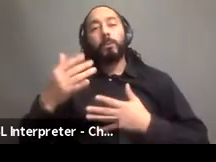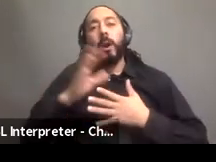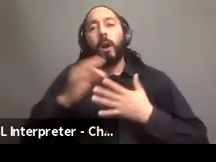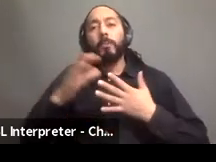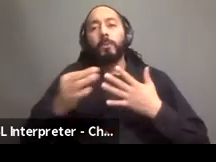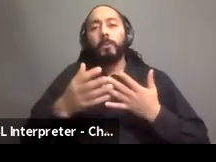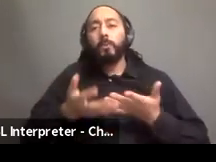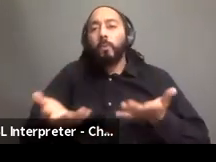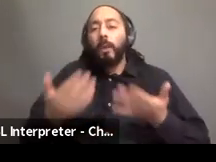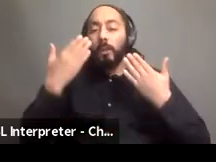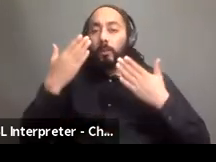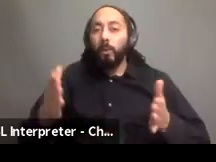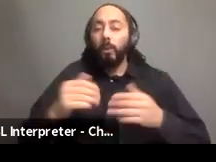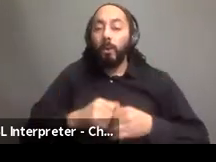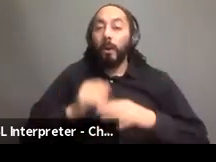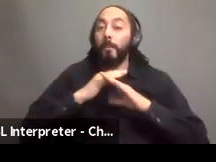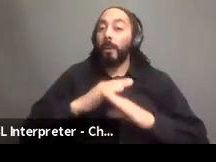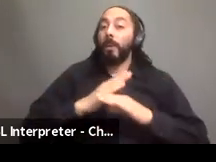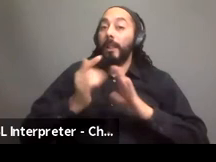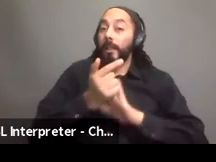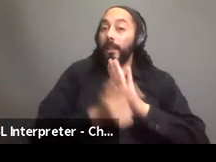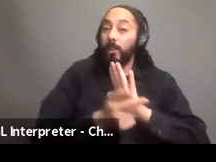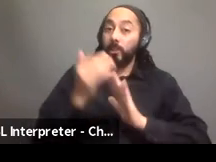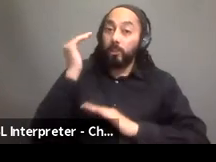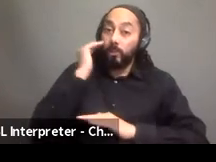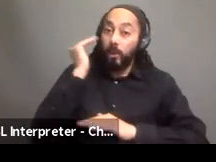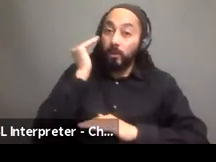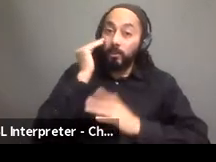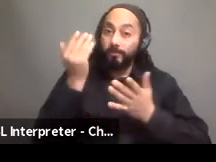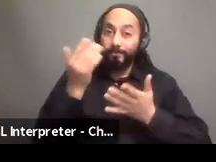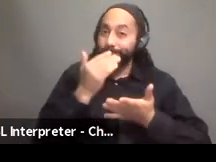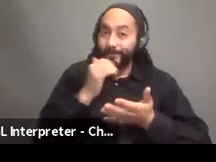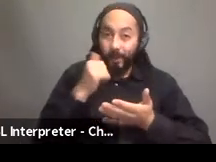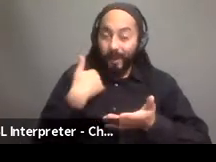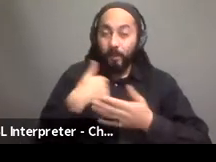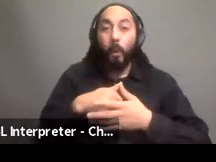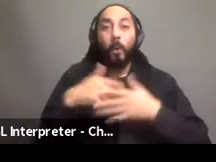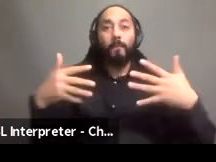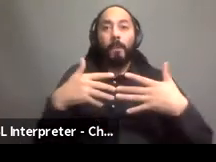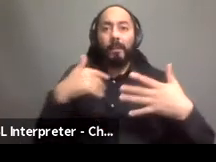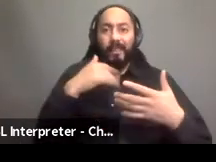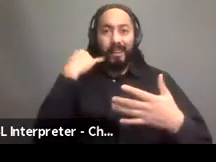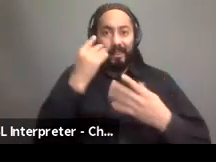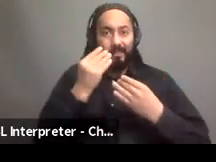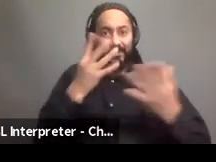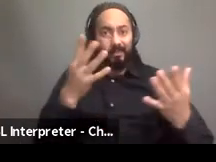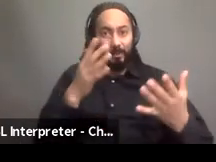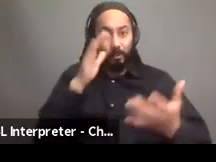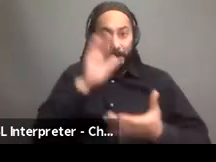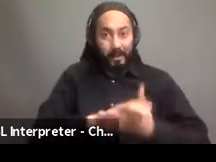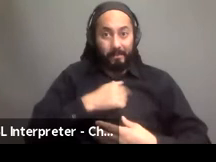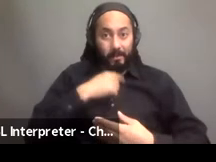lot of the barriers about legal knowledge, fear of not being believed, and many other possible barriers as